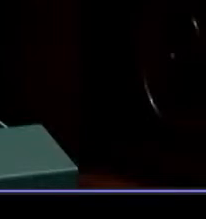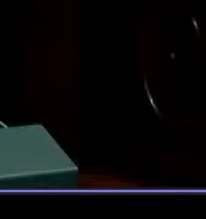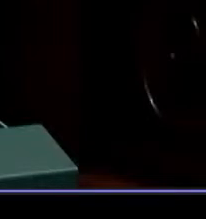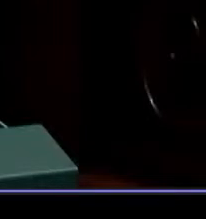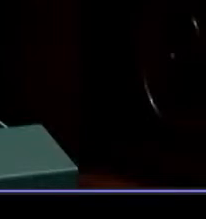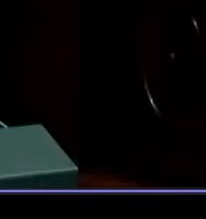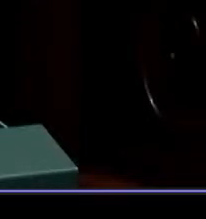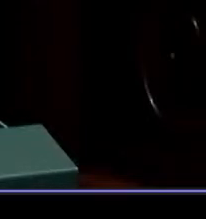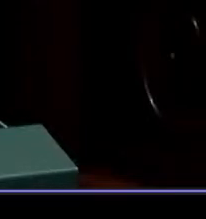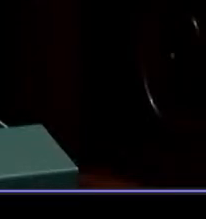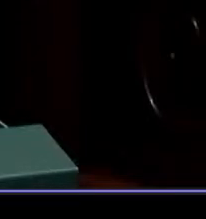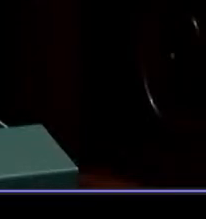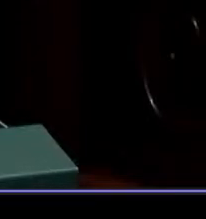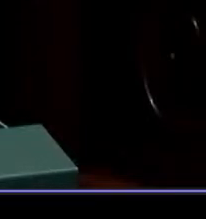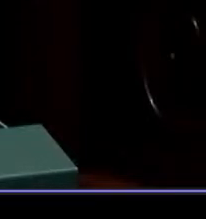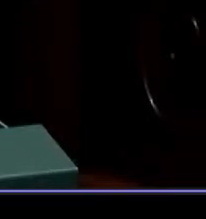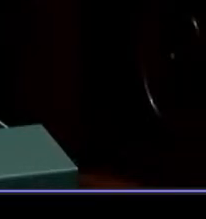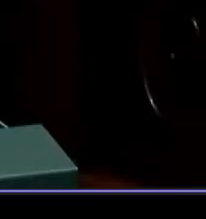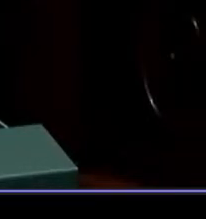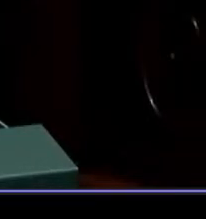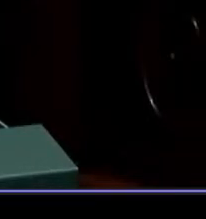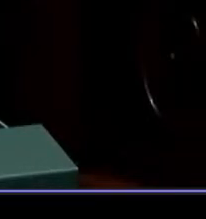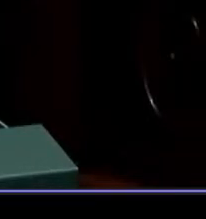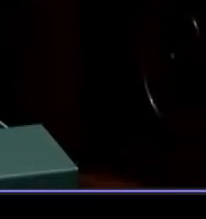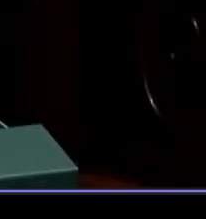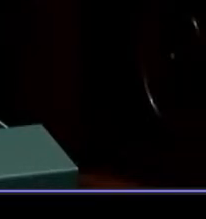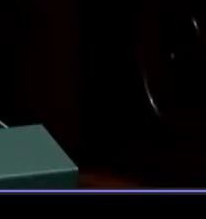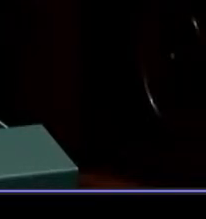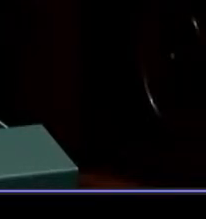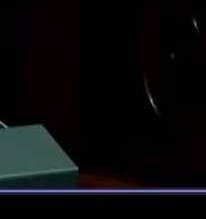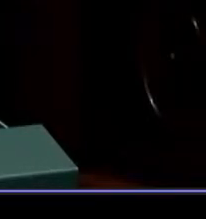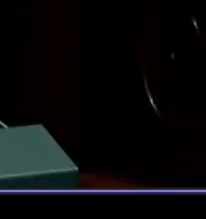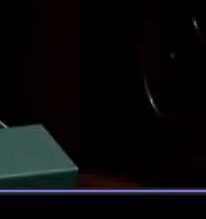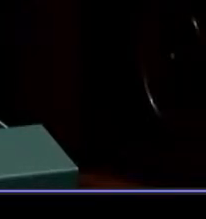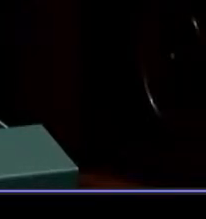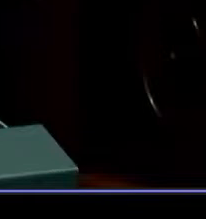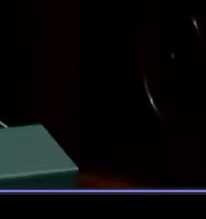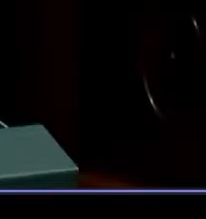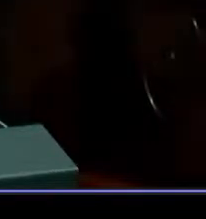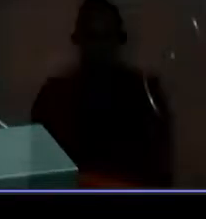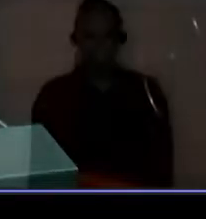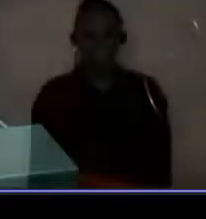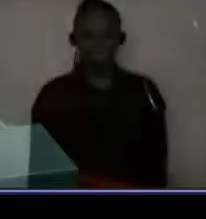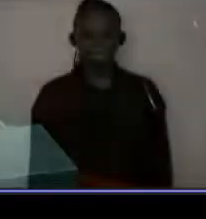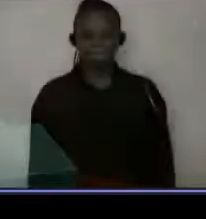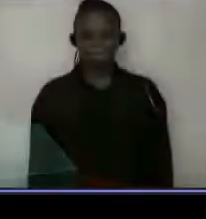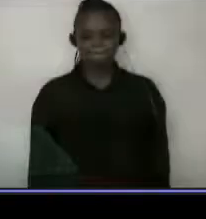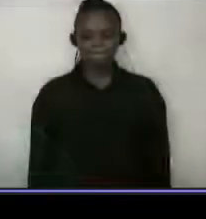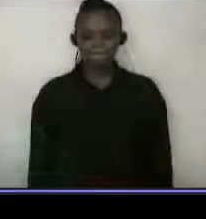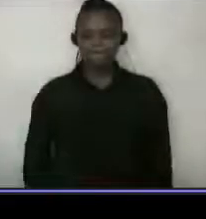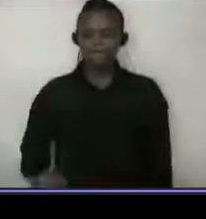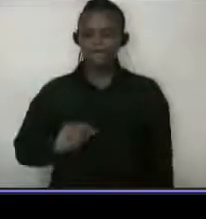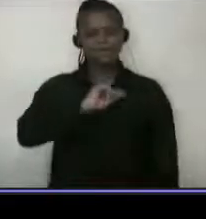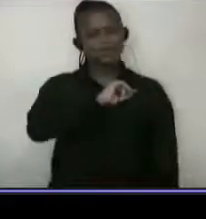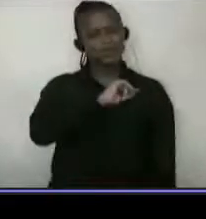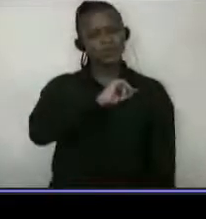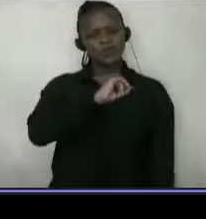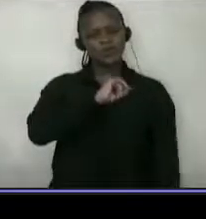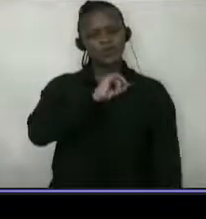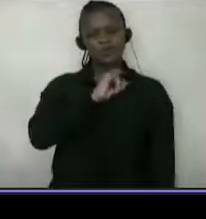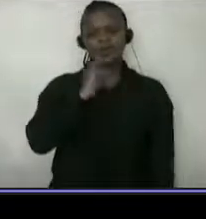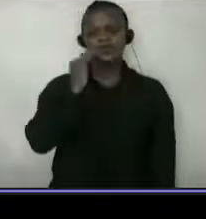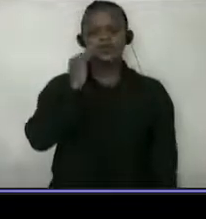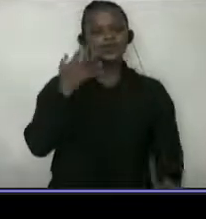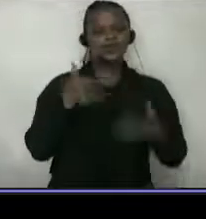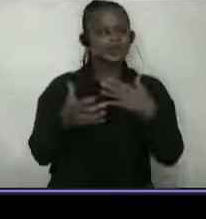justice. And it gets worse when a court case is between COCTA and a municipality, because, you know, Speaker, when they report on a civil matter, they say it is